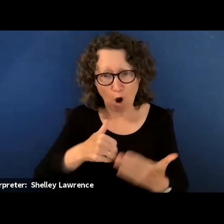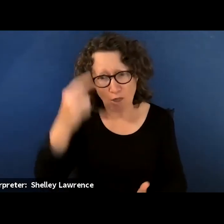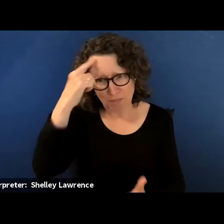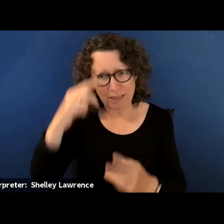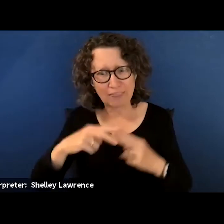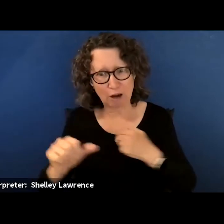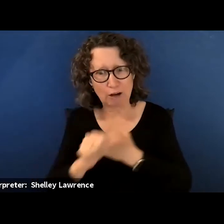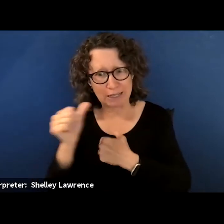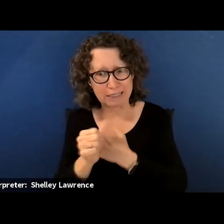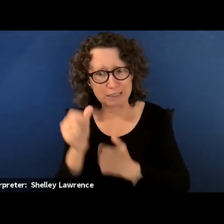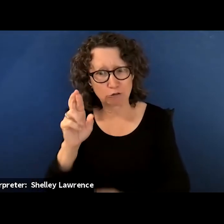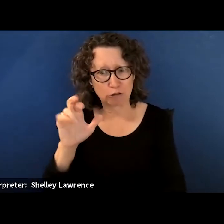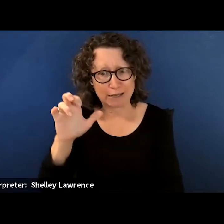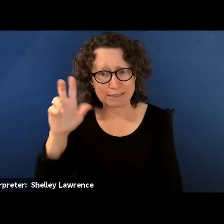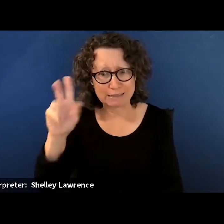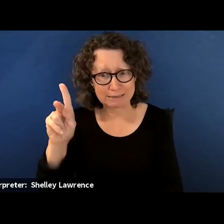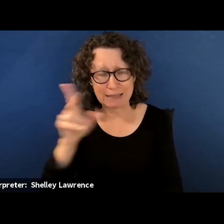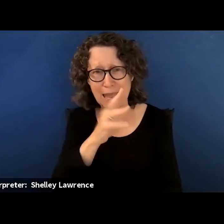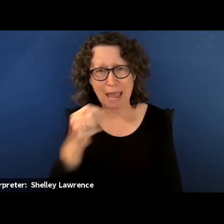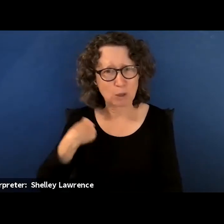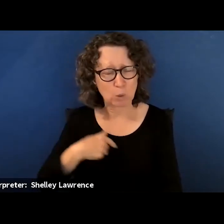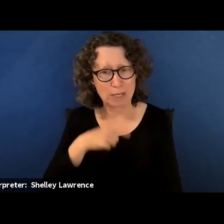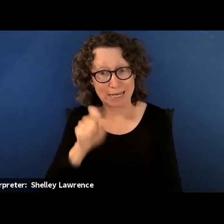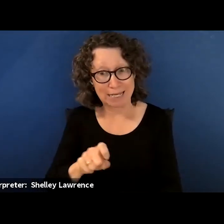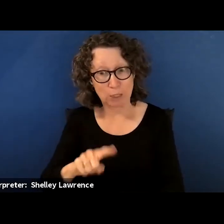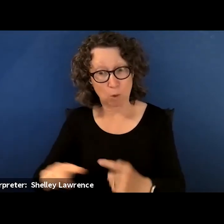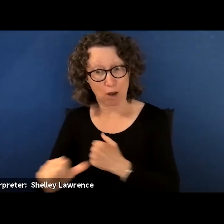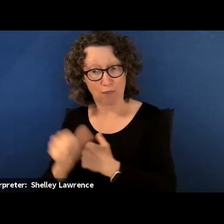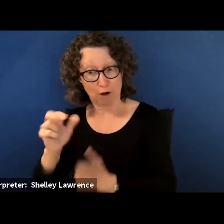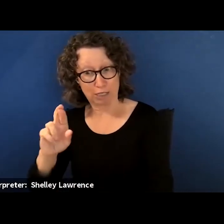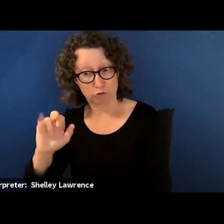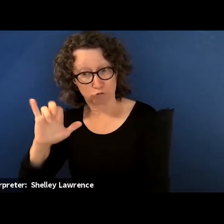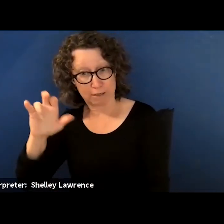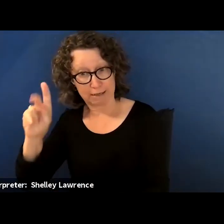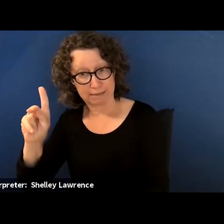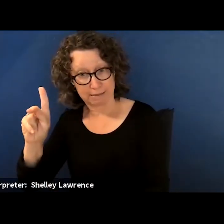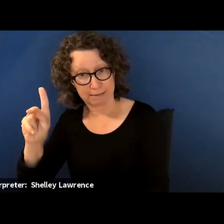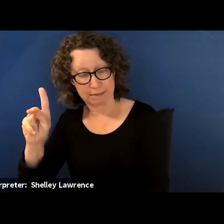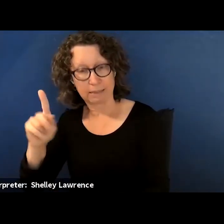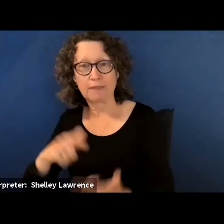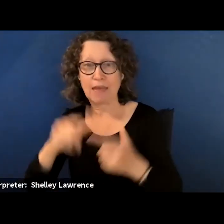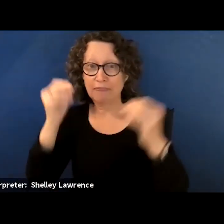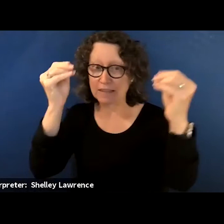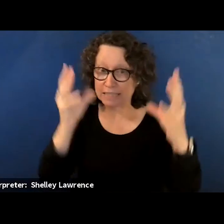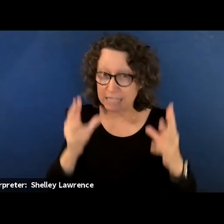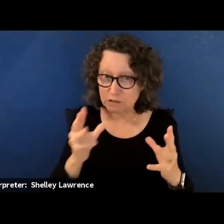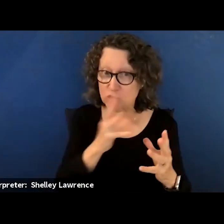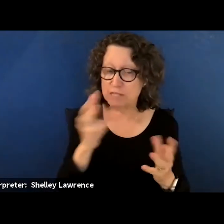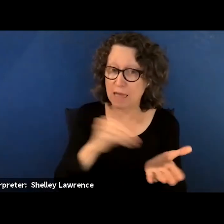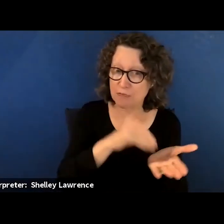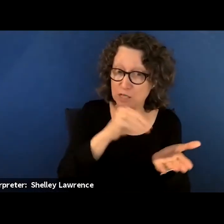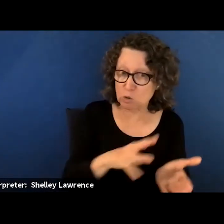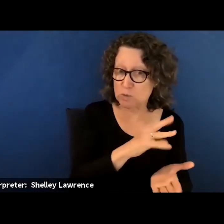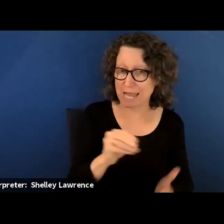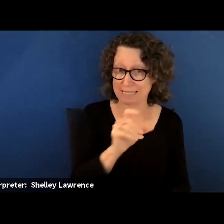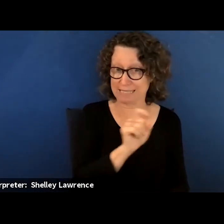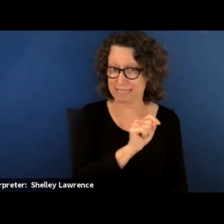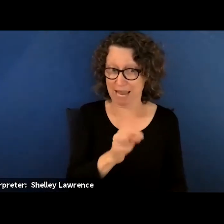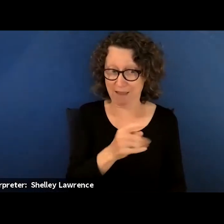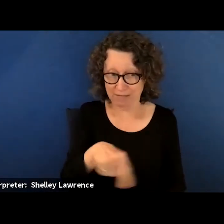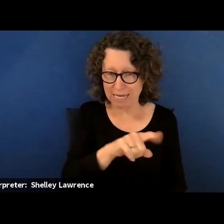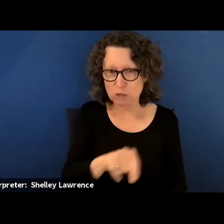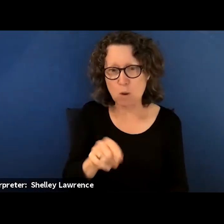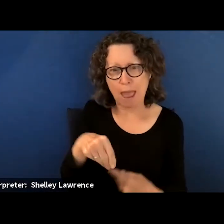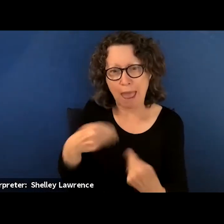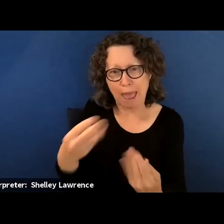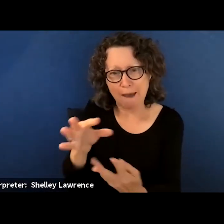risk. And we need, where there is risk, that the teachers and the students and the staff need to have